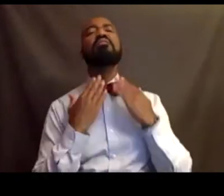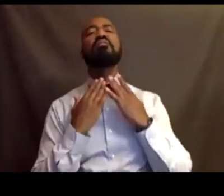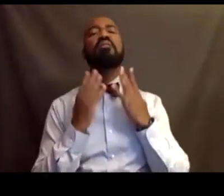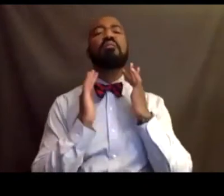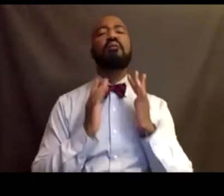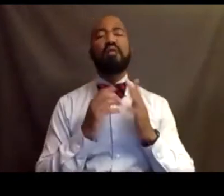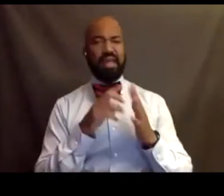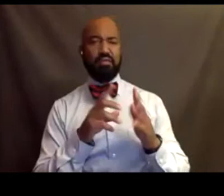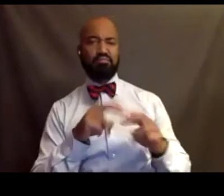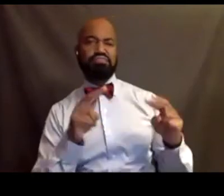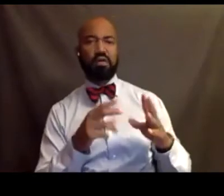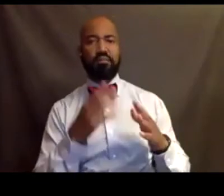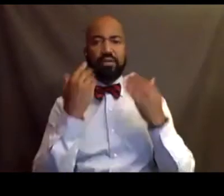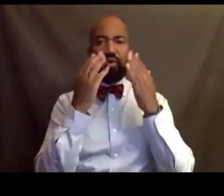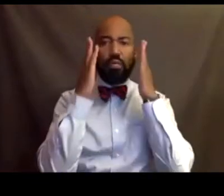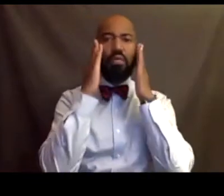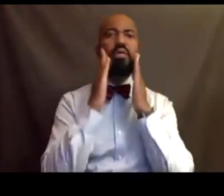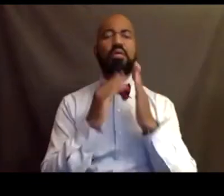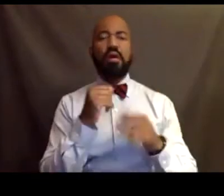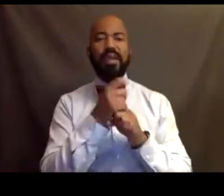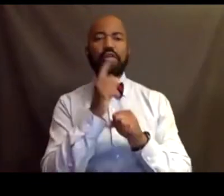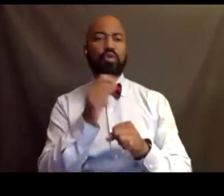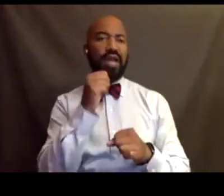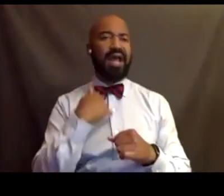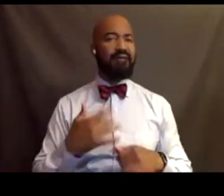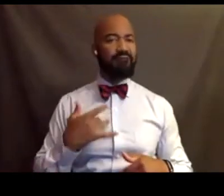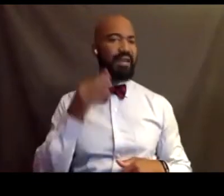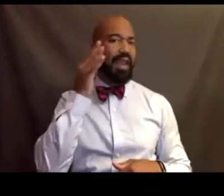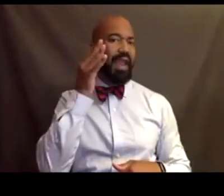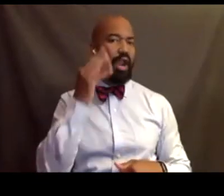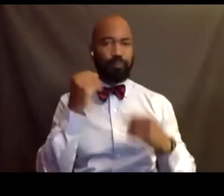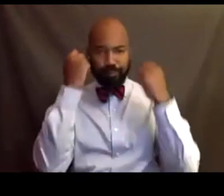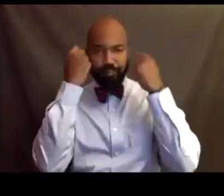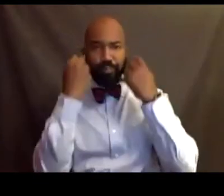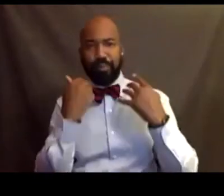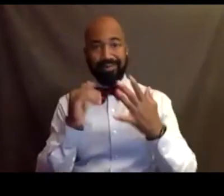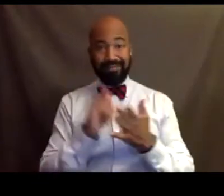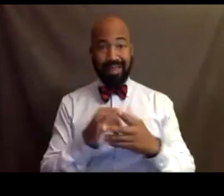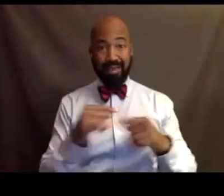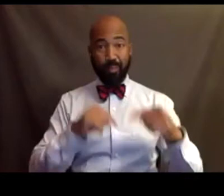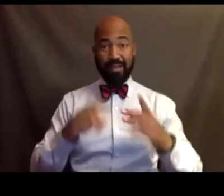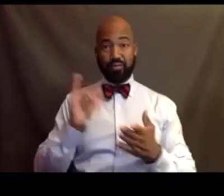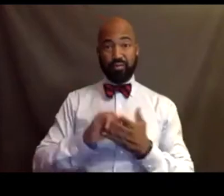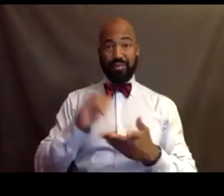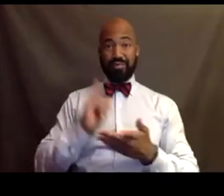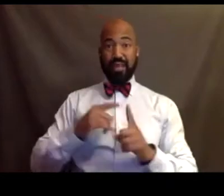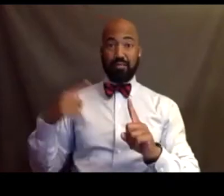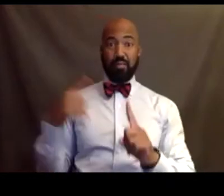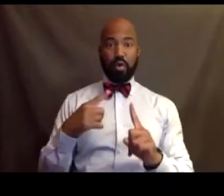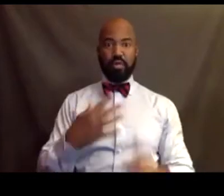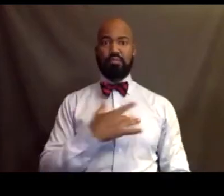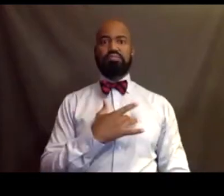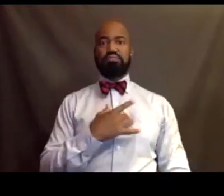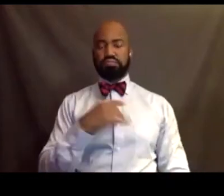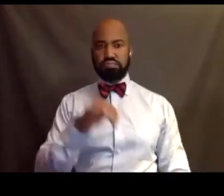the side of your face to make sure they don't feel any like trouble or anything on your face, and it just goes back to that. So that really resonated with me,